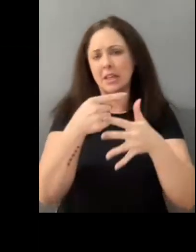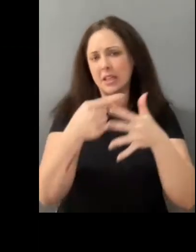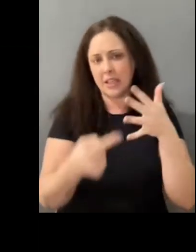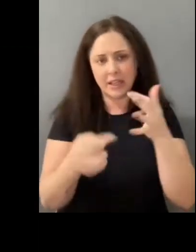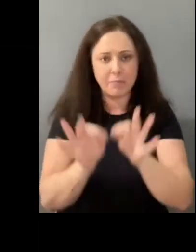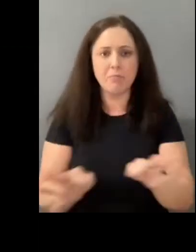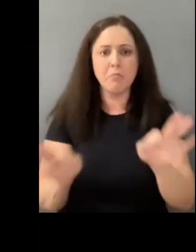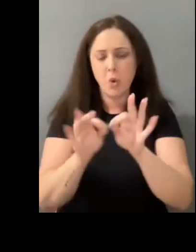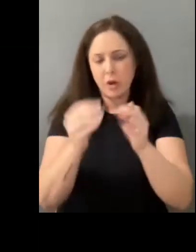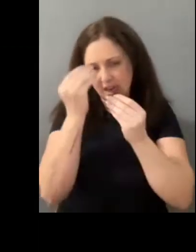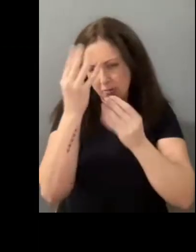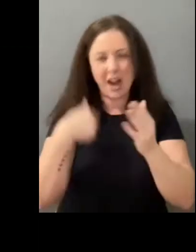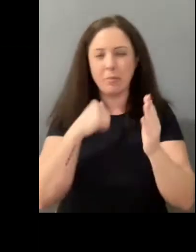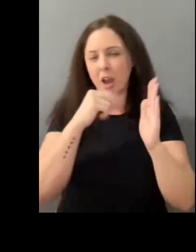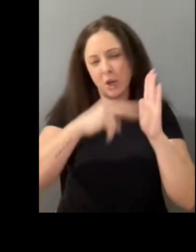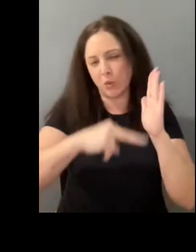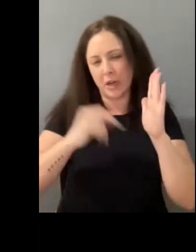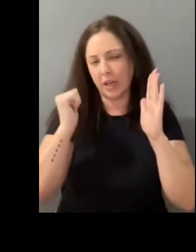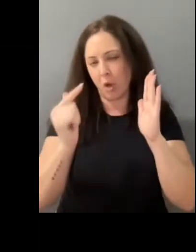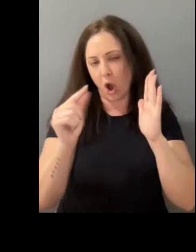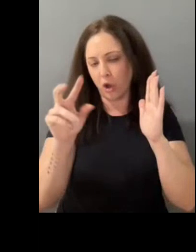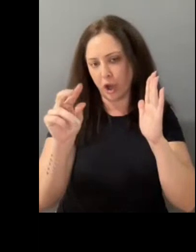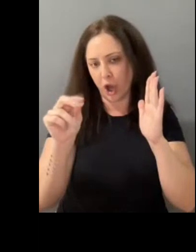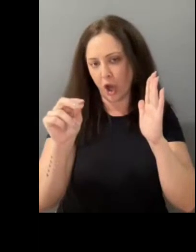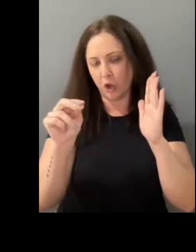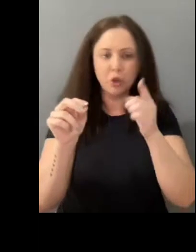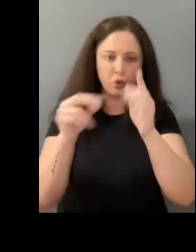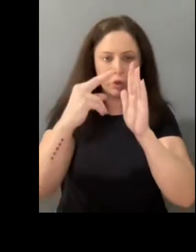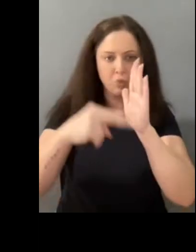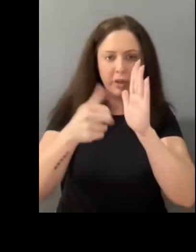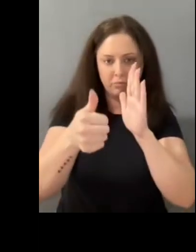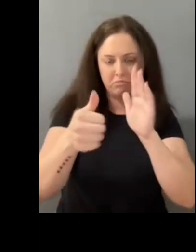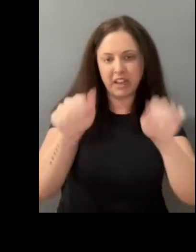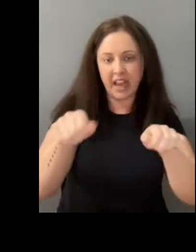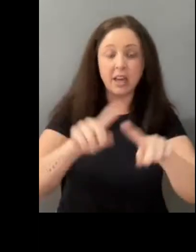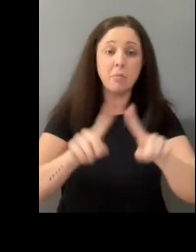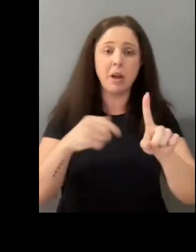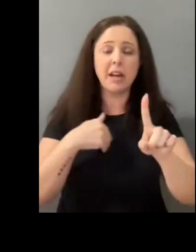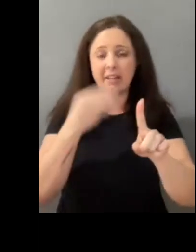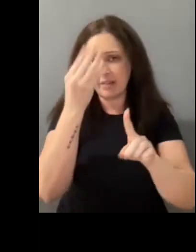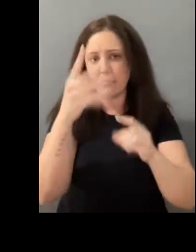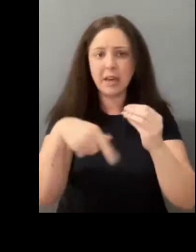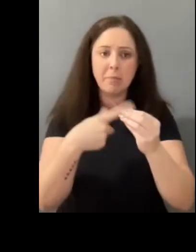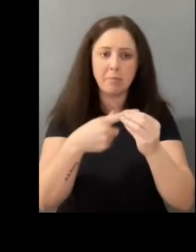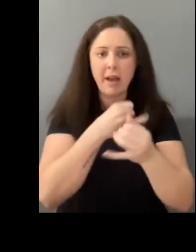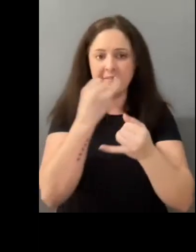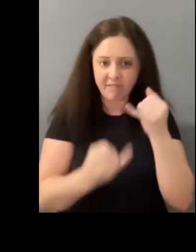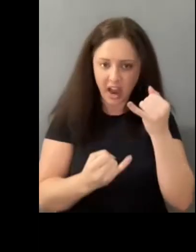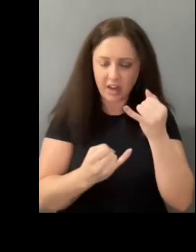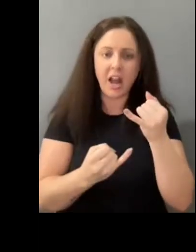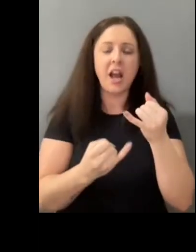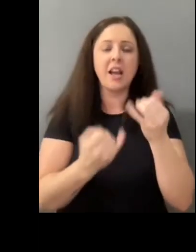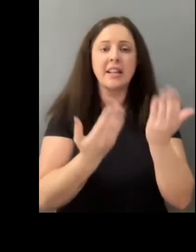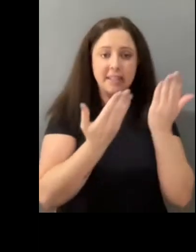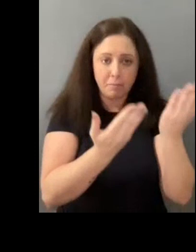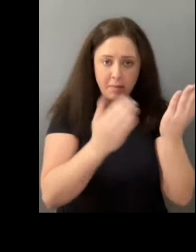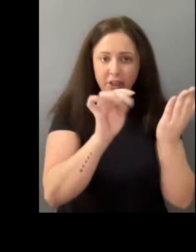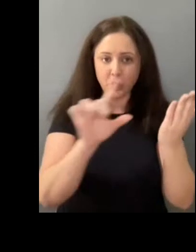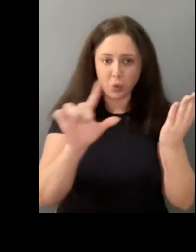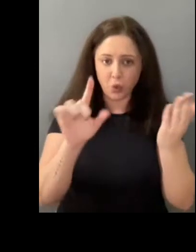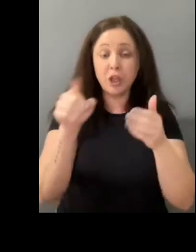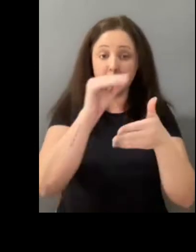I won't read all these slides to you, but just some information here about finalizing and submitting your tools. You're going to complete